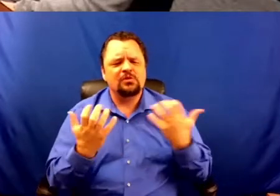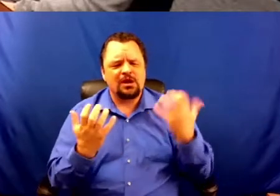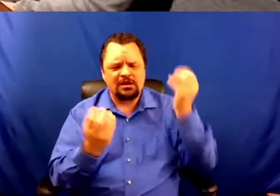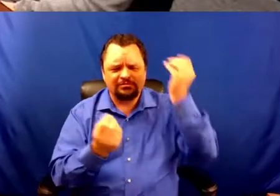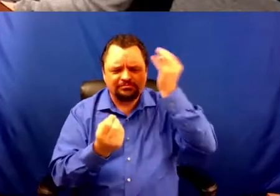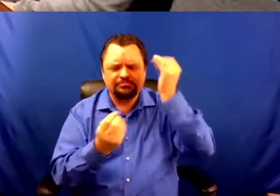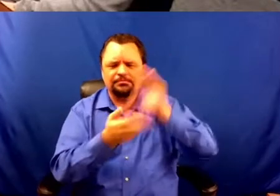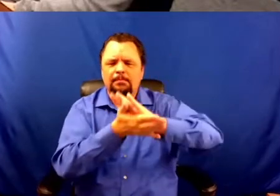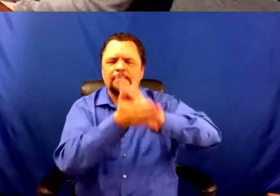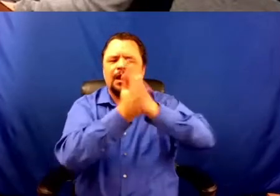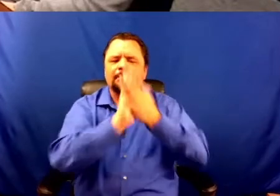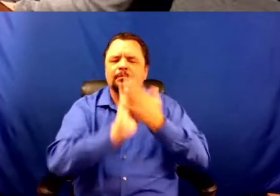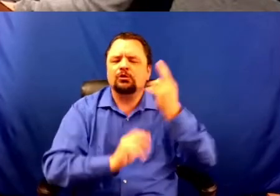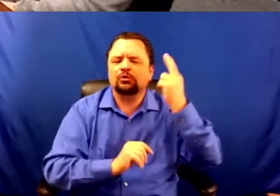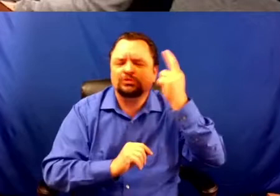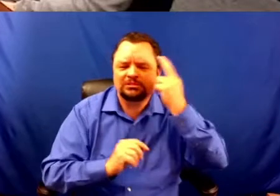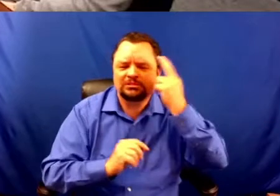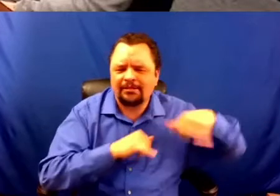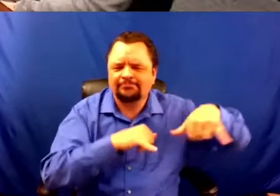in general has been